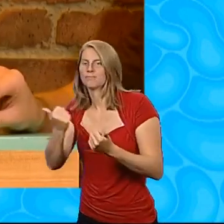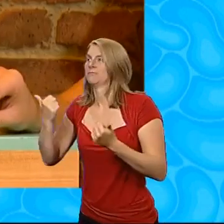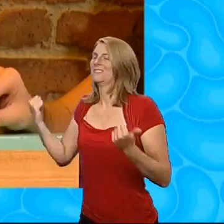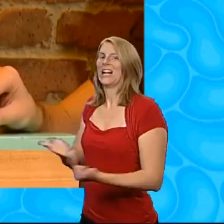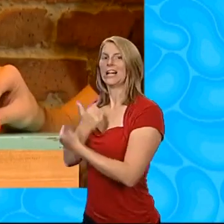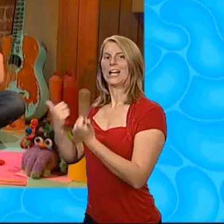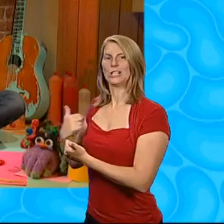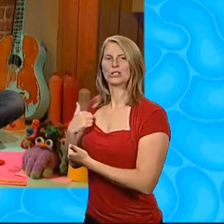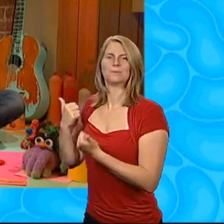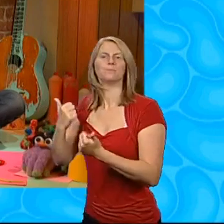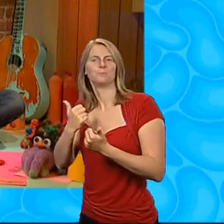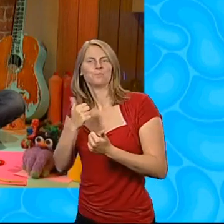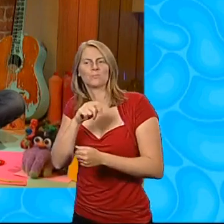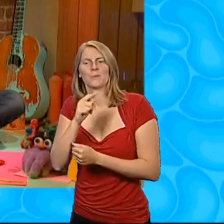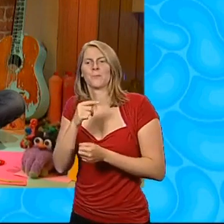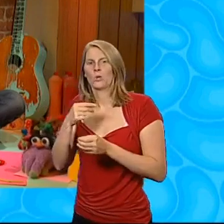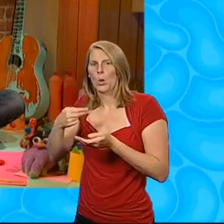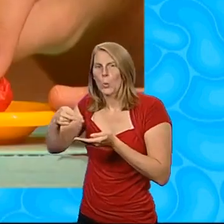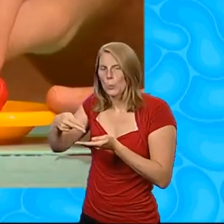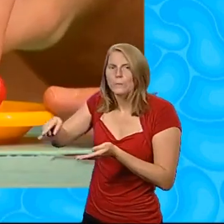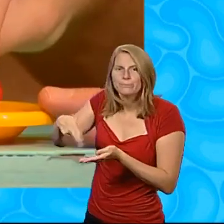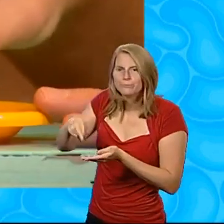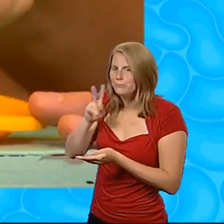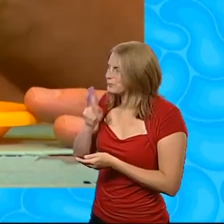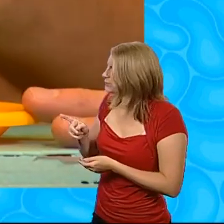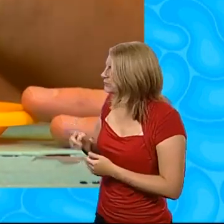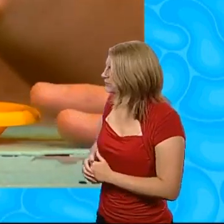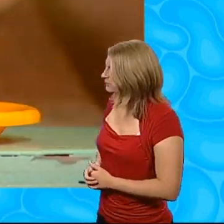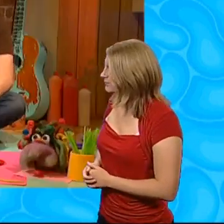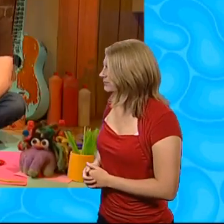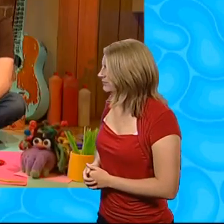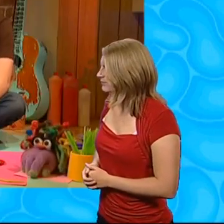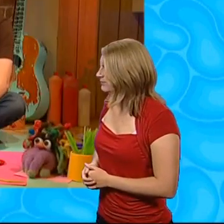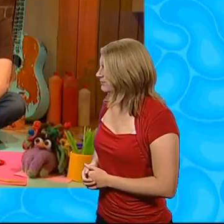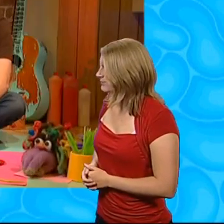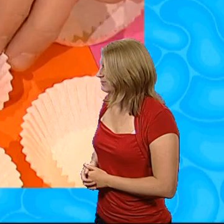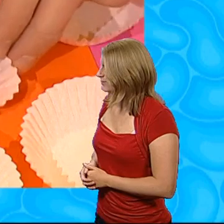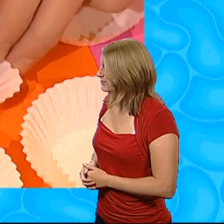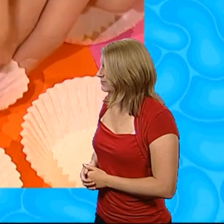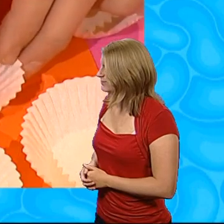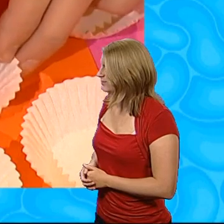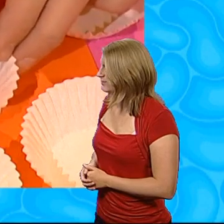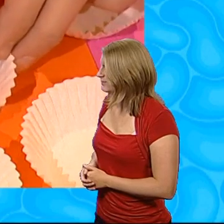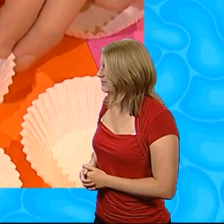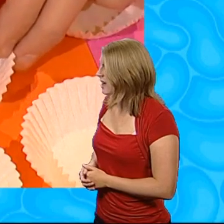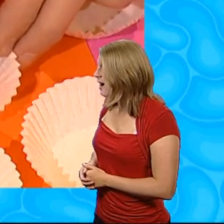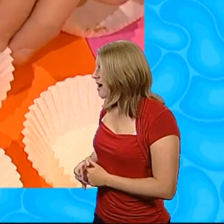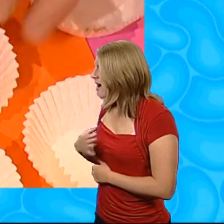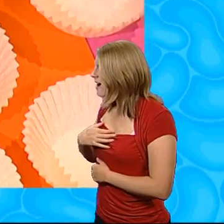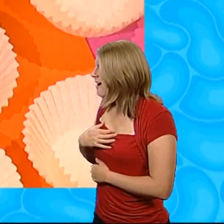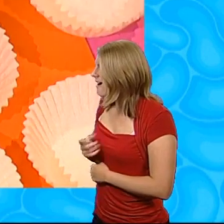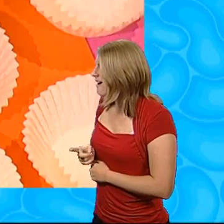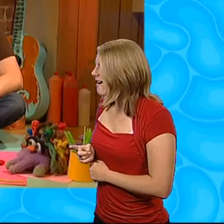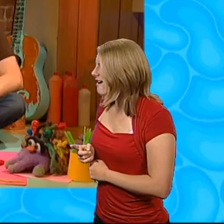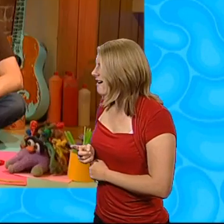I'm gonna put your glue up there, and we're gonna dip some Blob. plop, and then it goes in the middle, see? Oh,